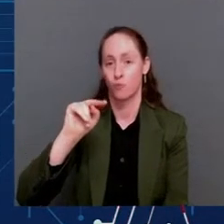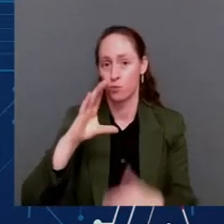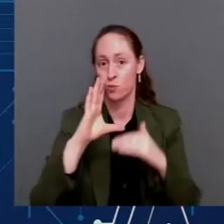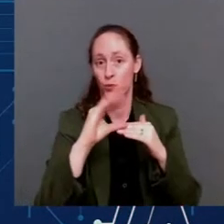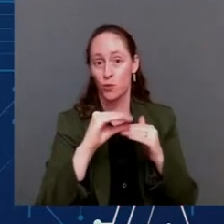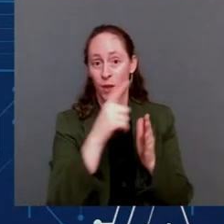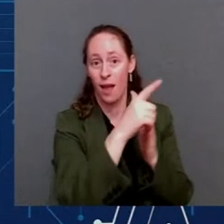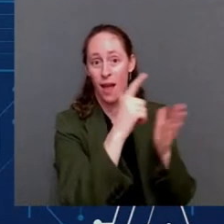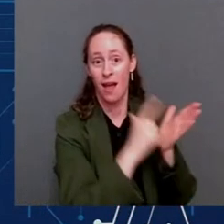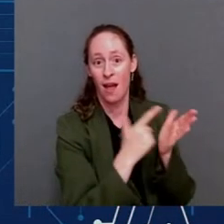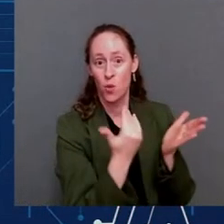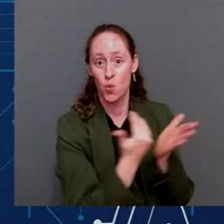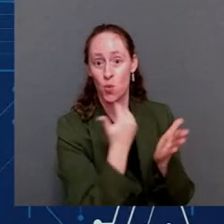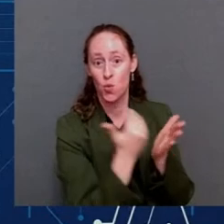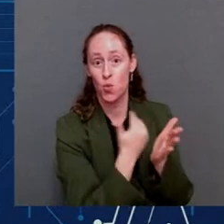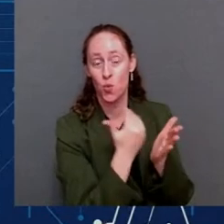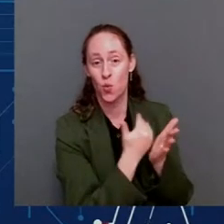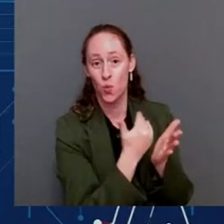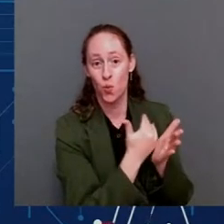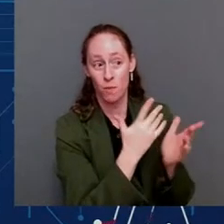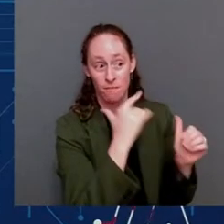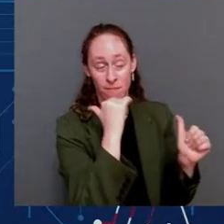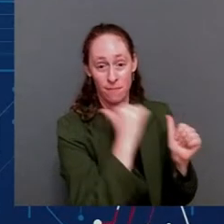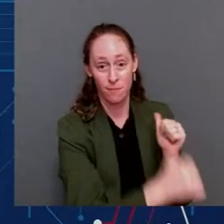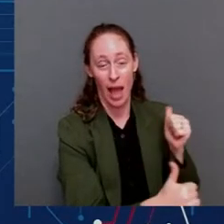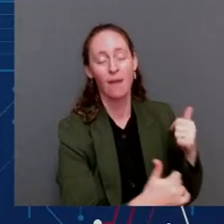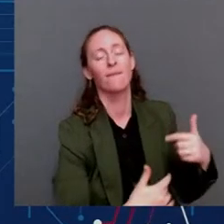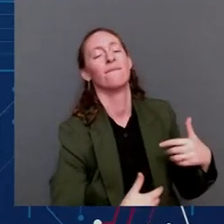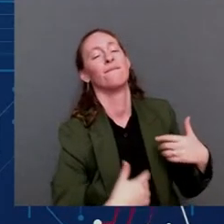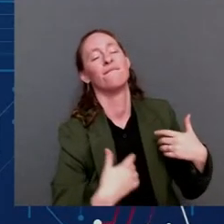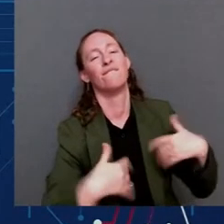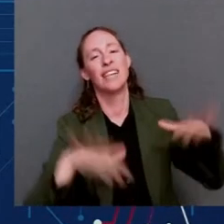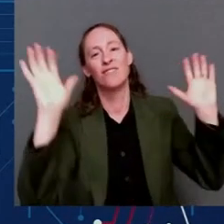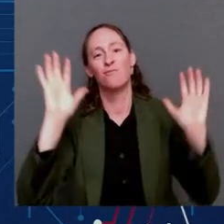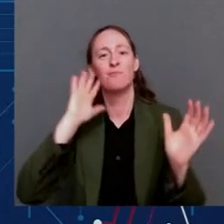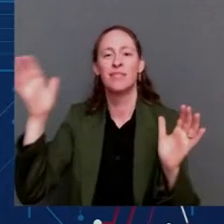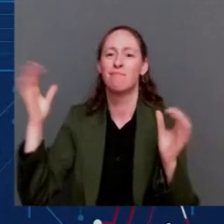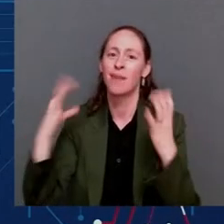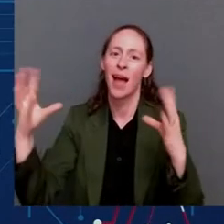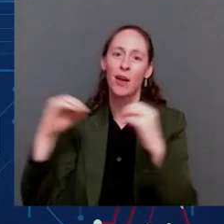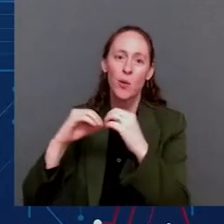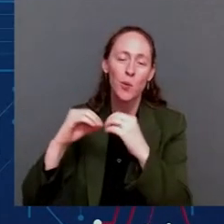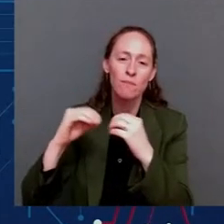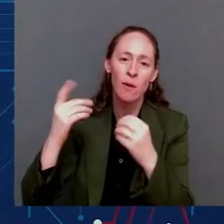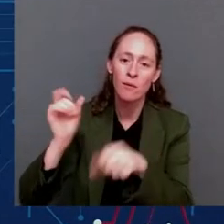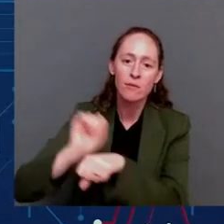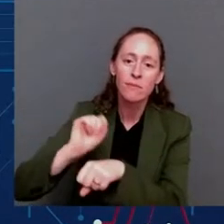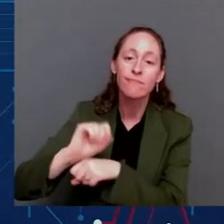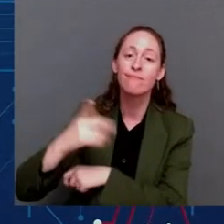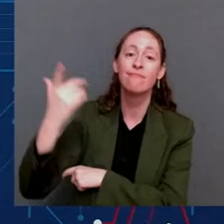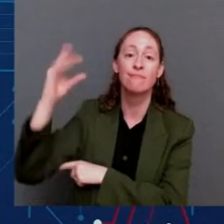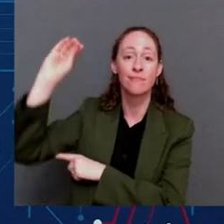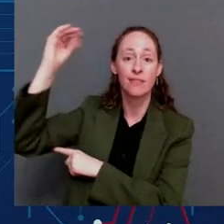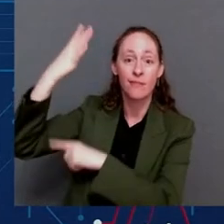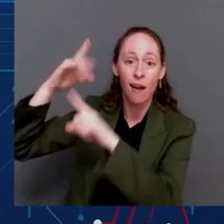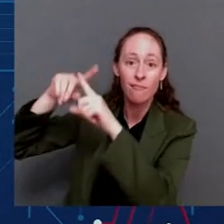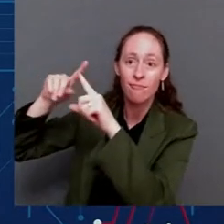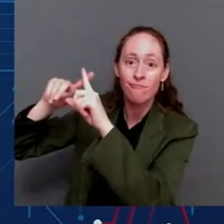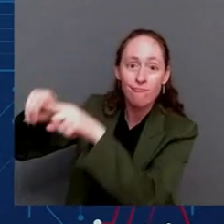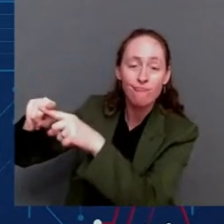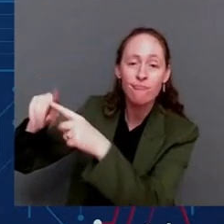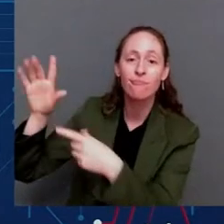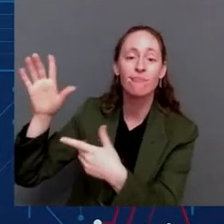and solar panels, making electric vehicles here in Michigan while lowering energy costs and healthcare costs like the cost of prescription